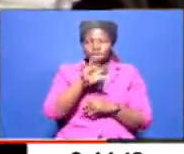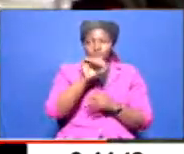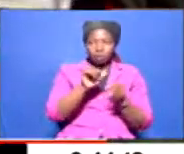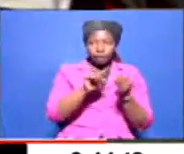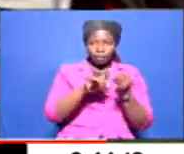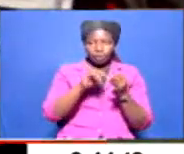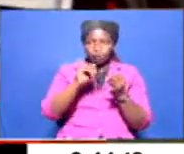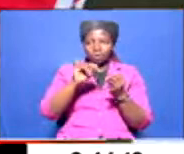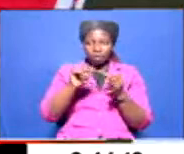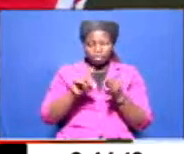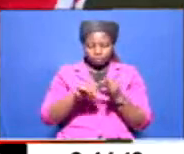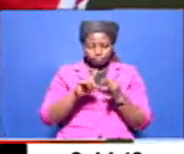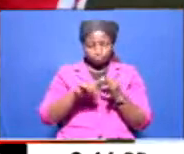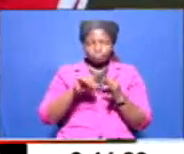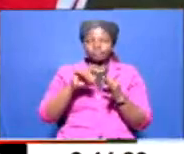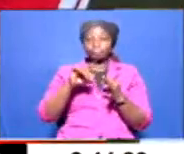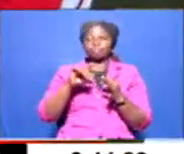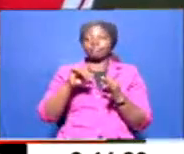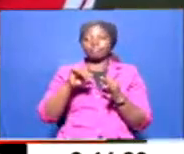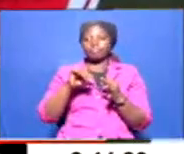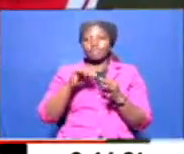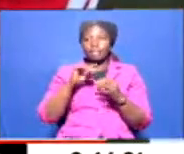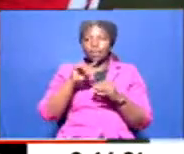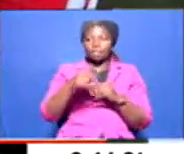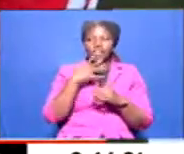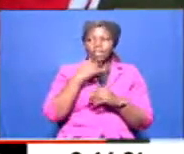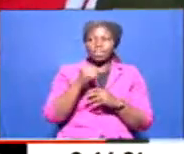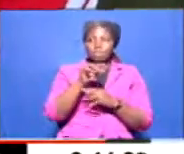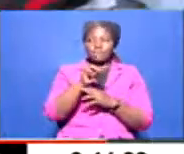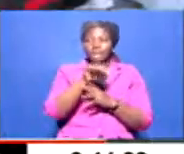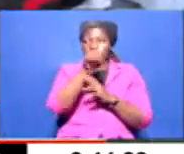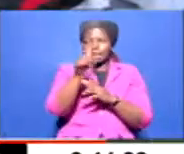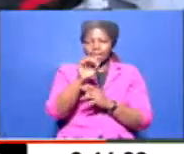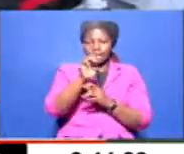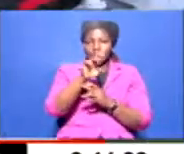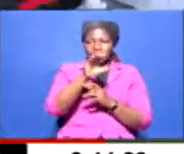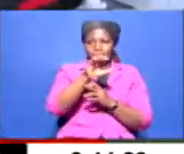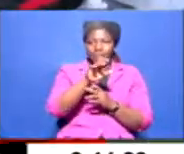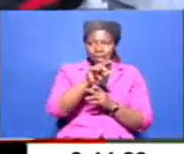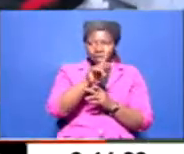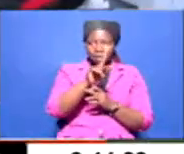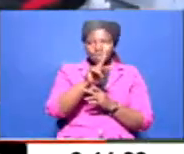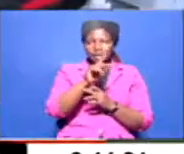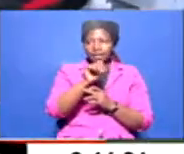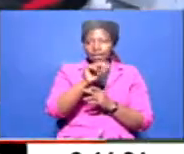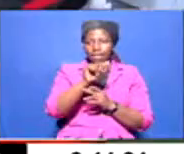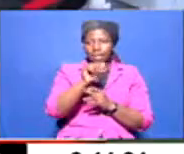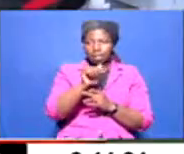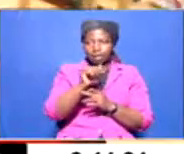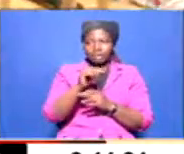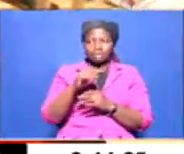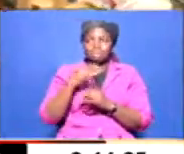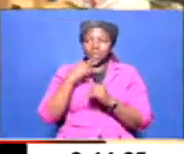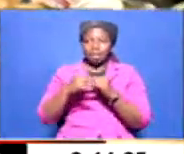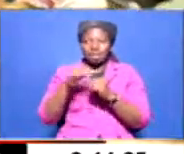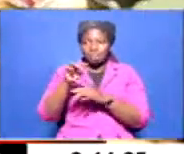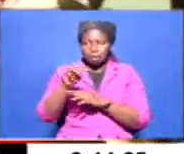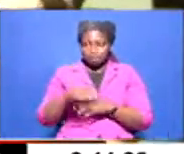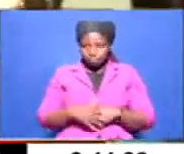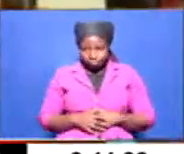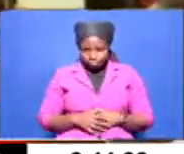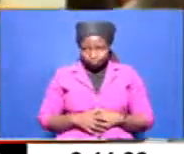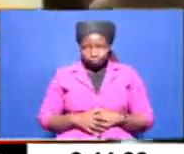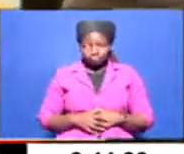Kahenga in the 1500 meters, and Eli Kanarono in the 800 meters. General team manager for the Kenyan squad, Josephine Aska,